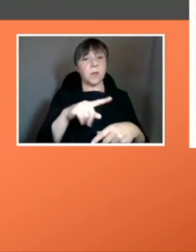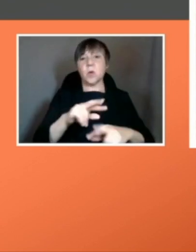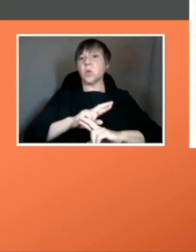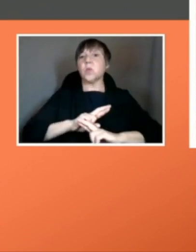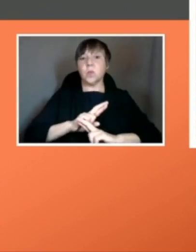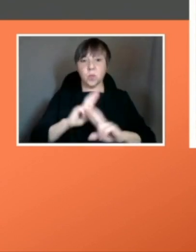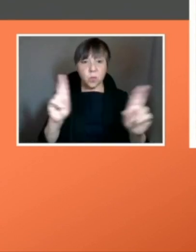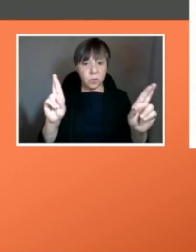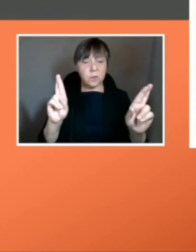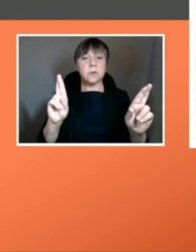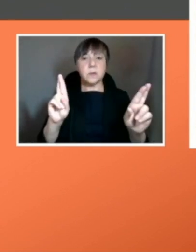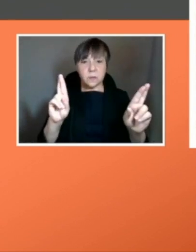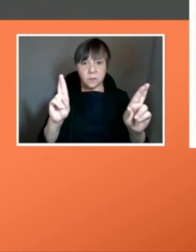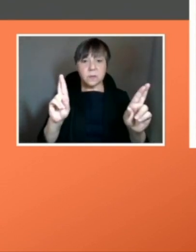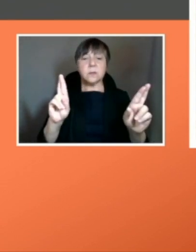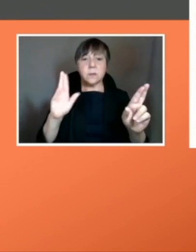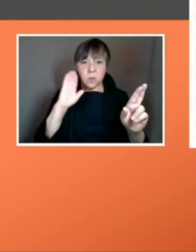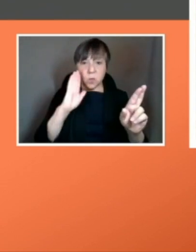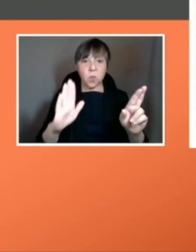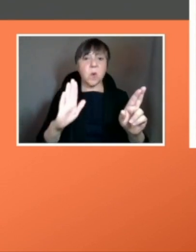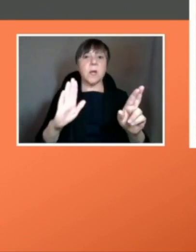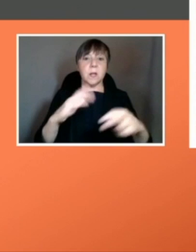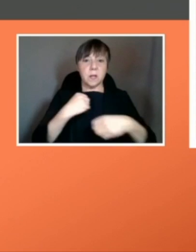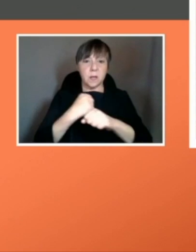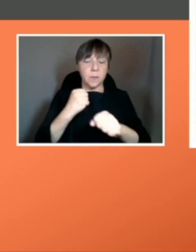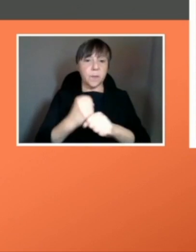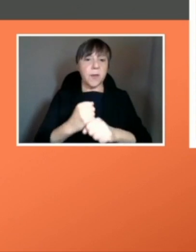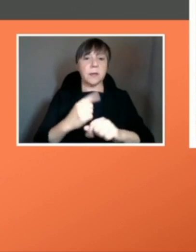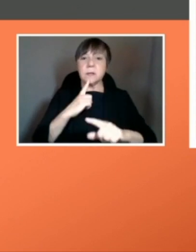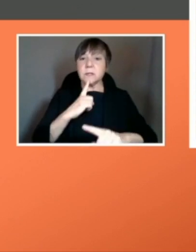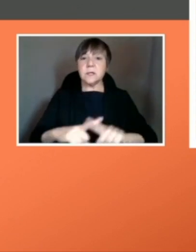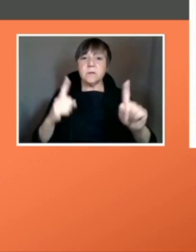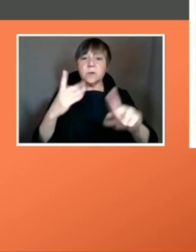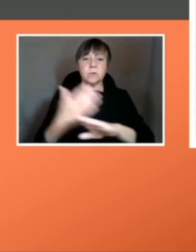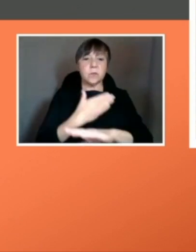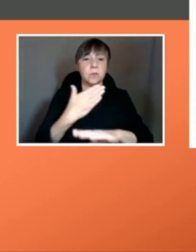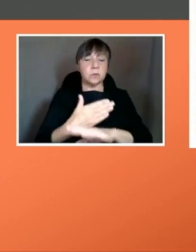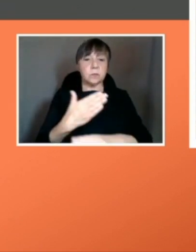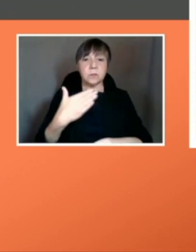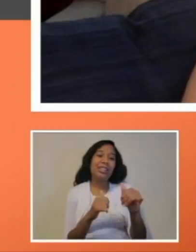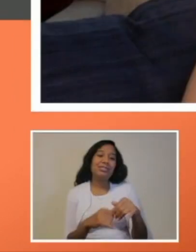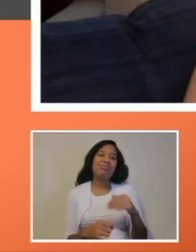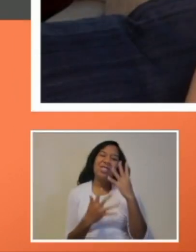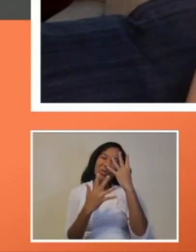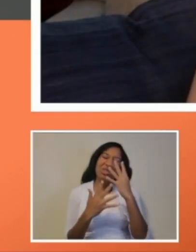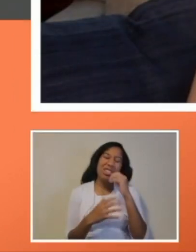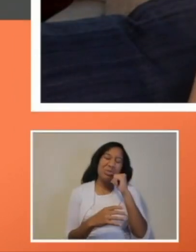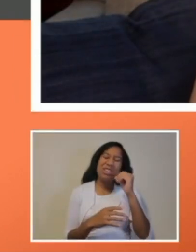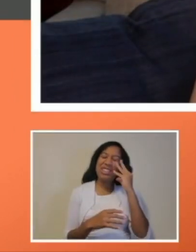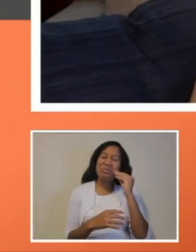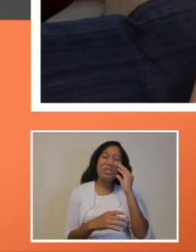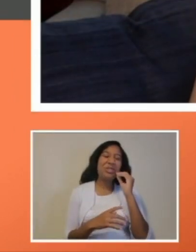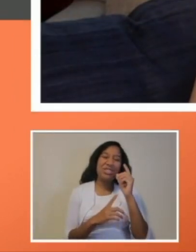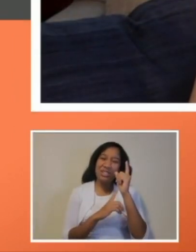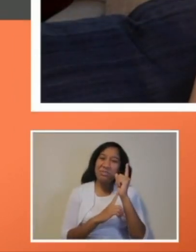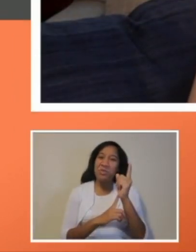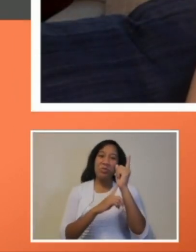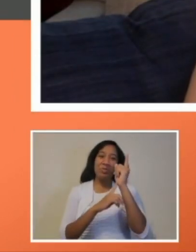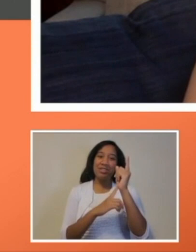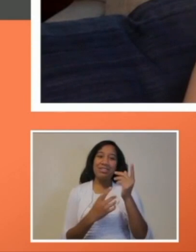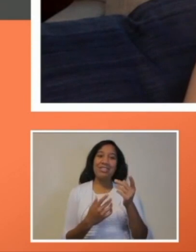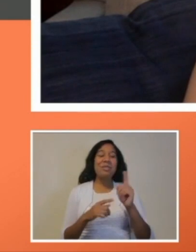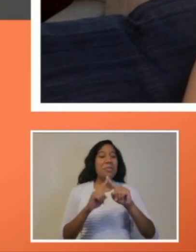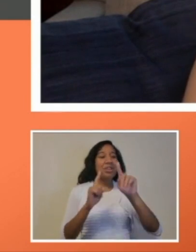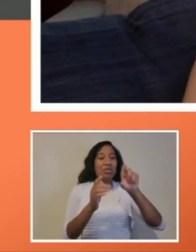I have no doubt you are well prepared to make a major difference. A senior, Hallie Zanga